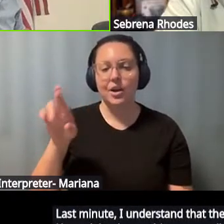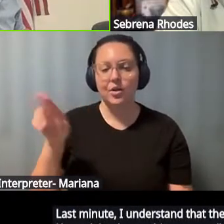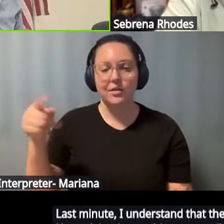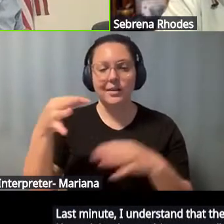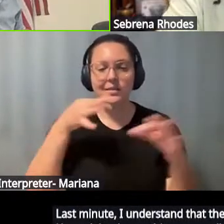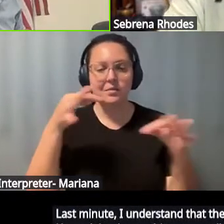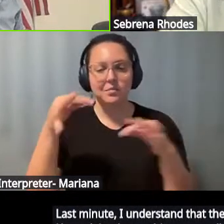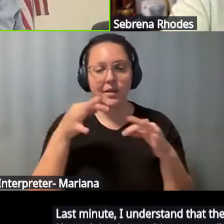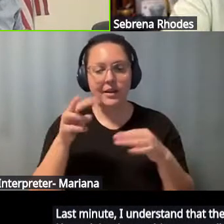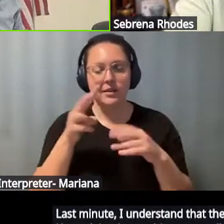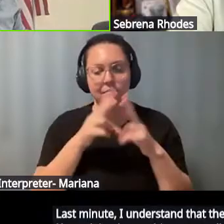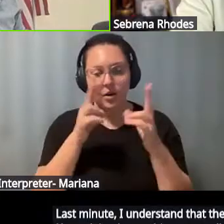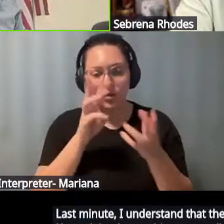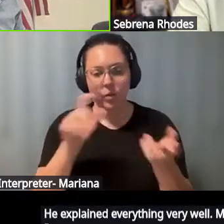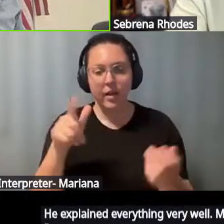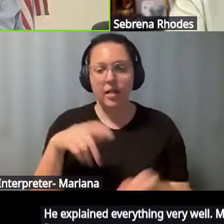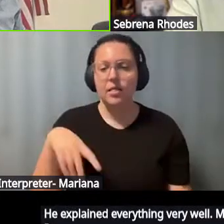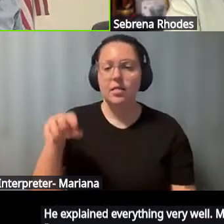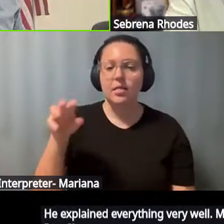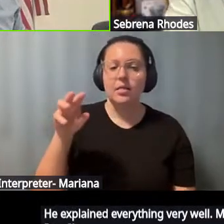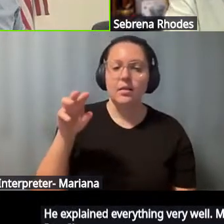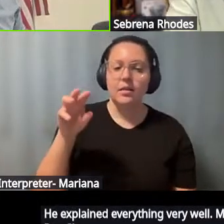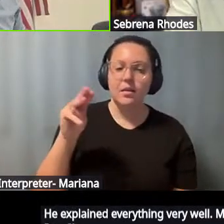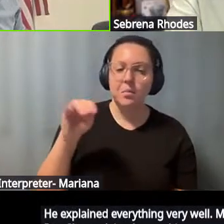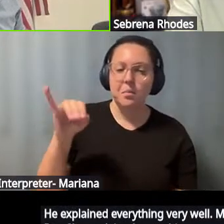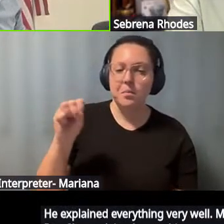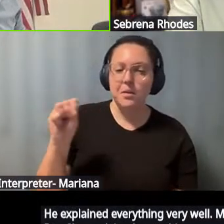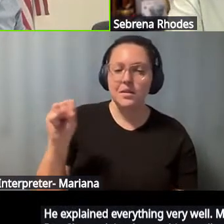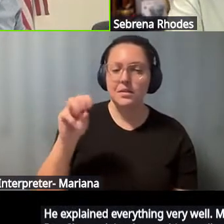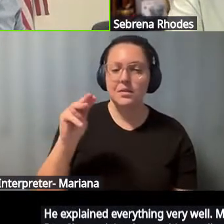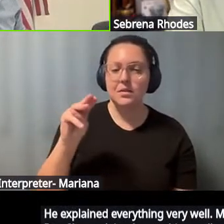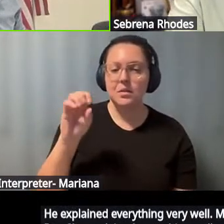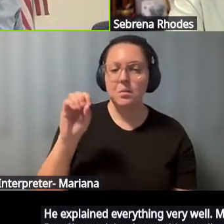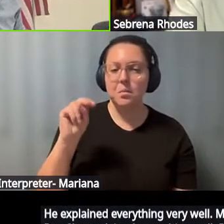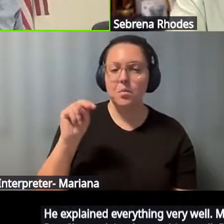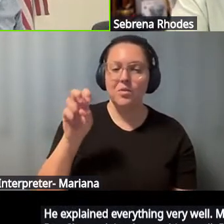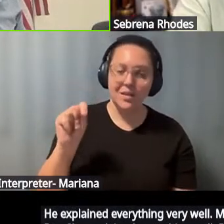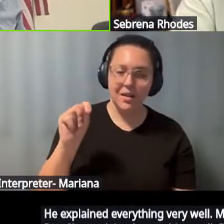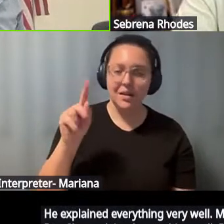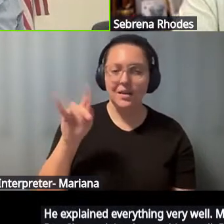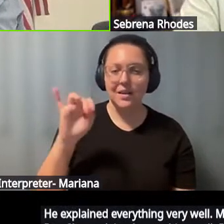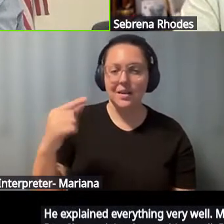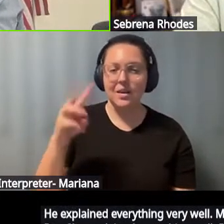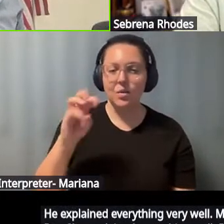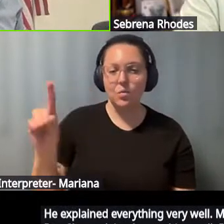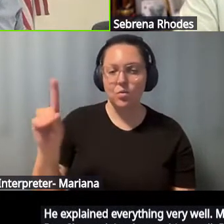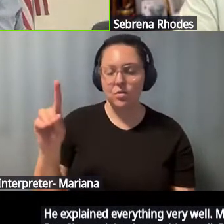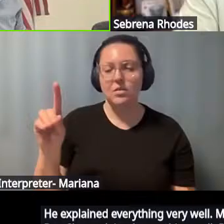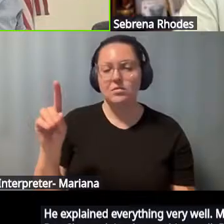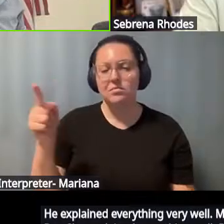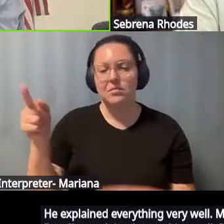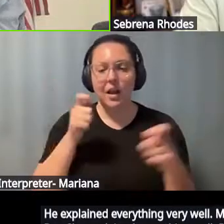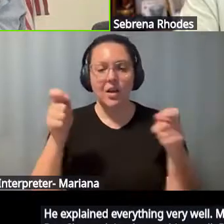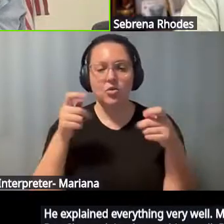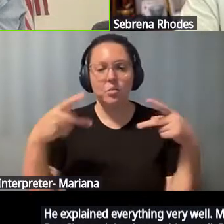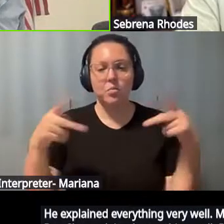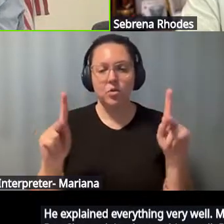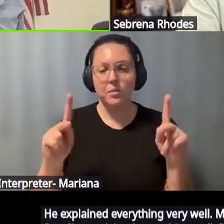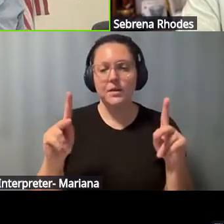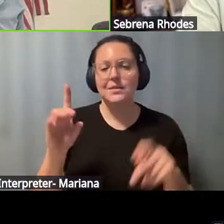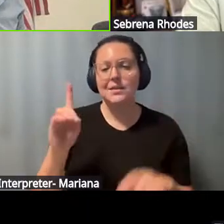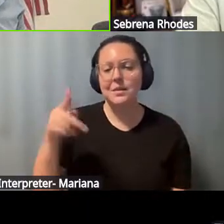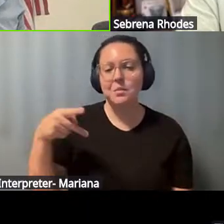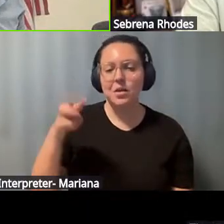handles permits at DPR, she explained everything well. But I am disappointed that for some reason they need all 5 of